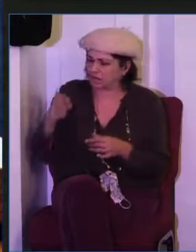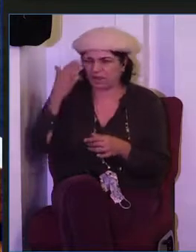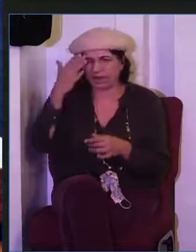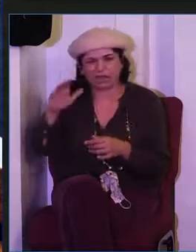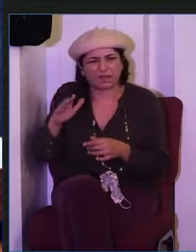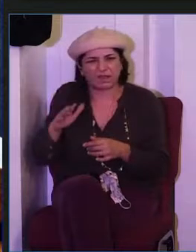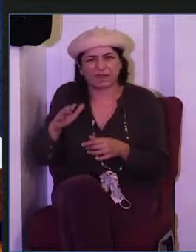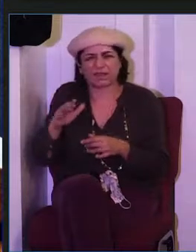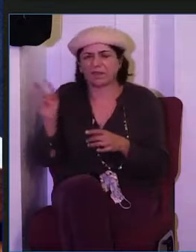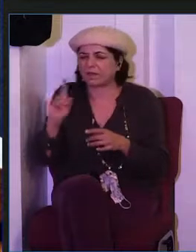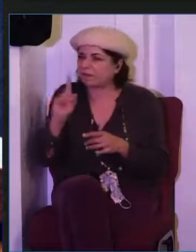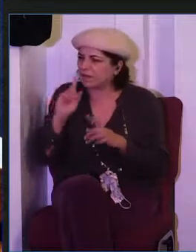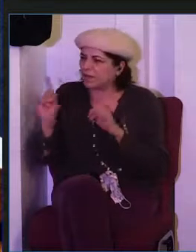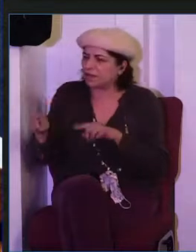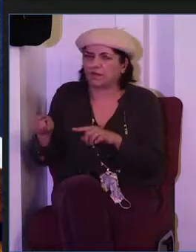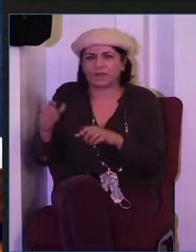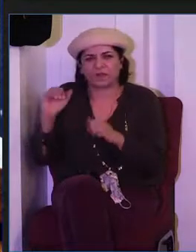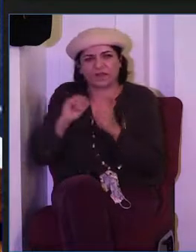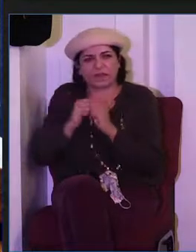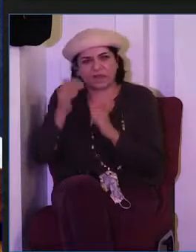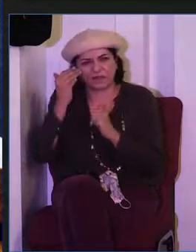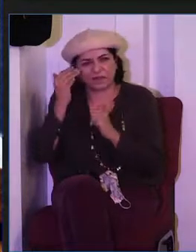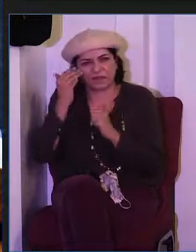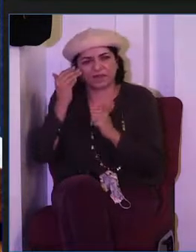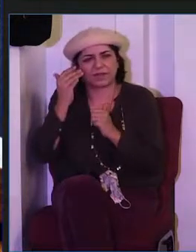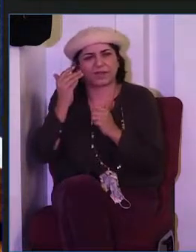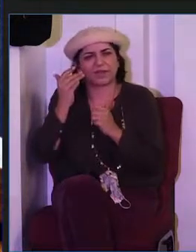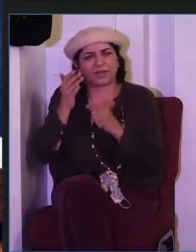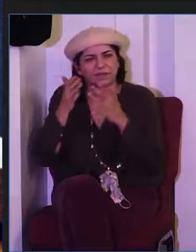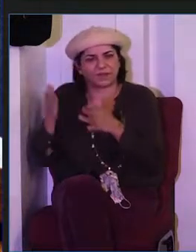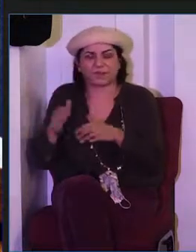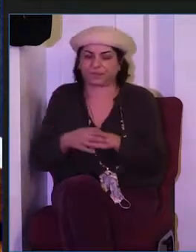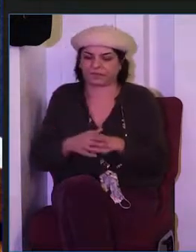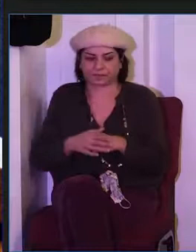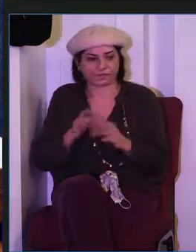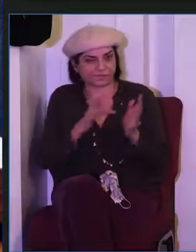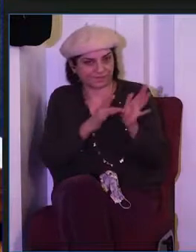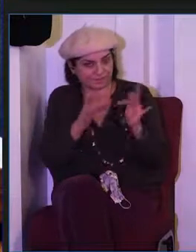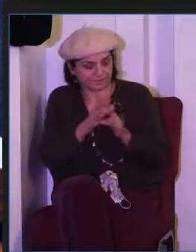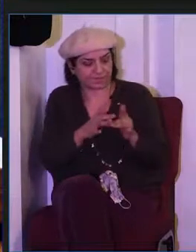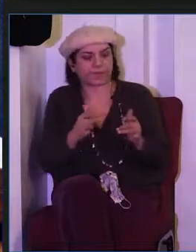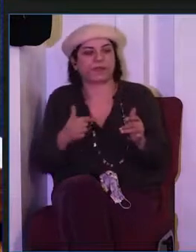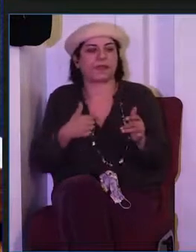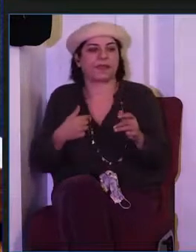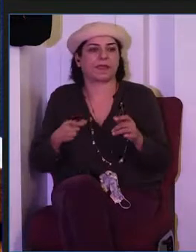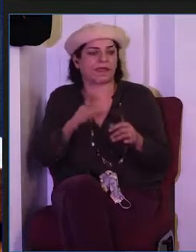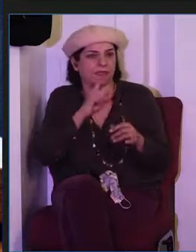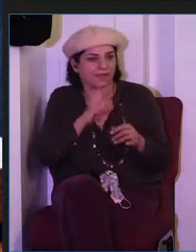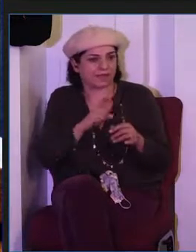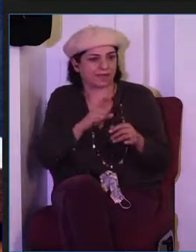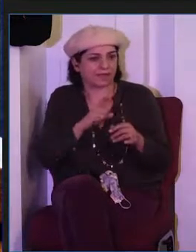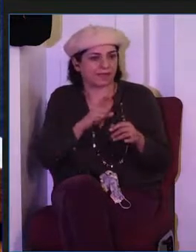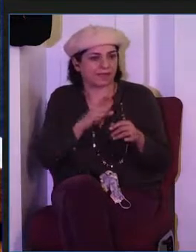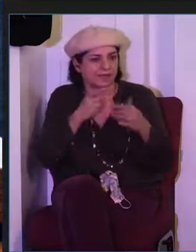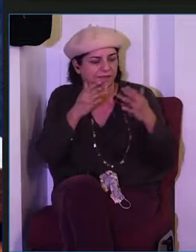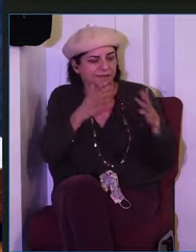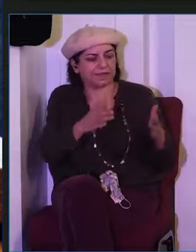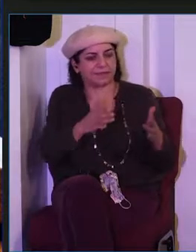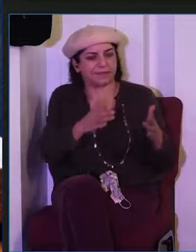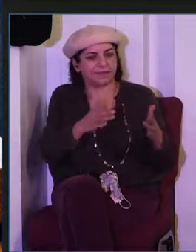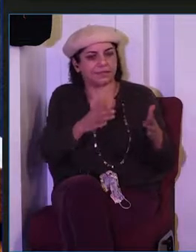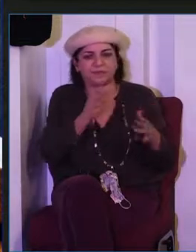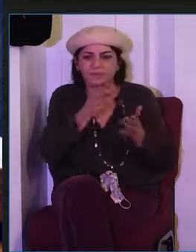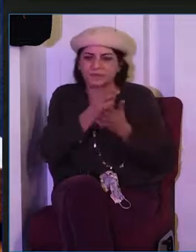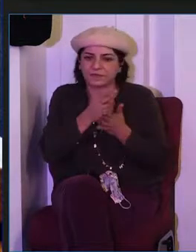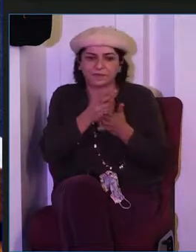Jesus, I am the path, the truth, and the energy of life.